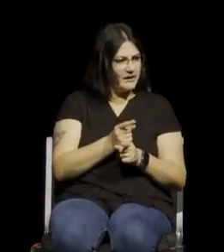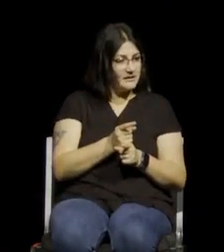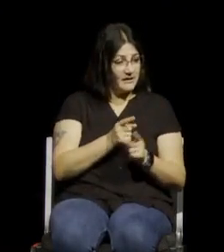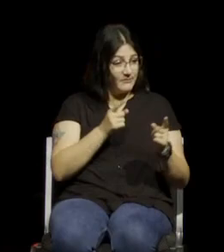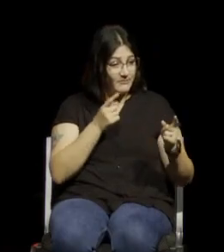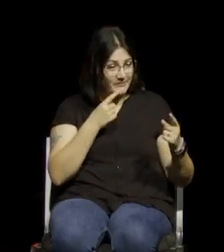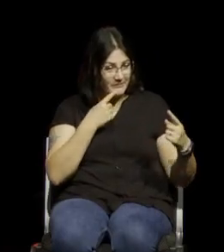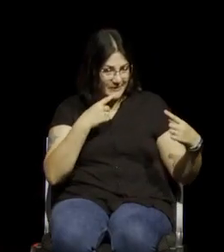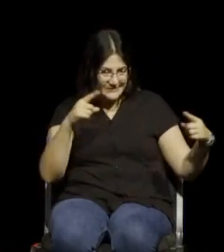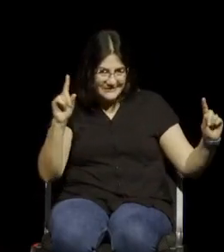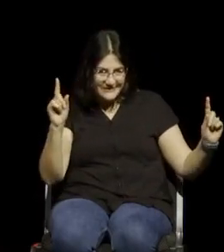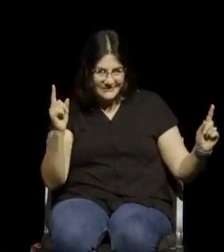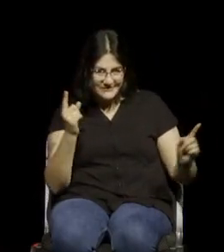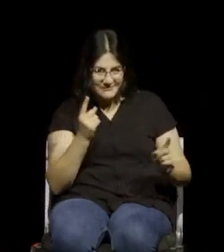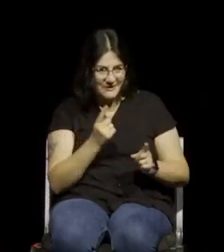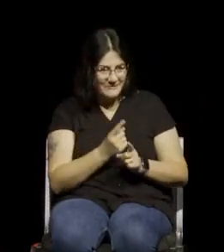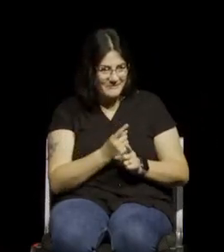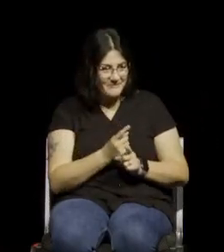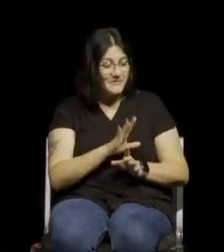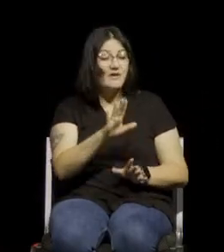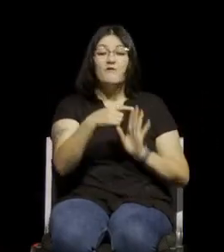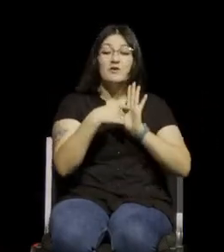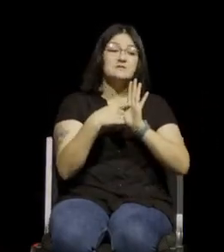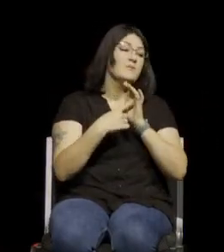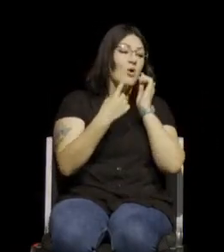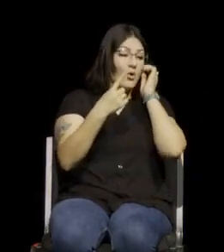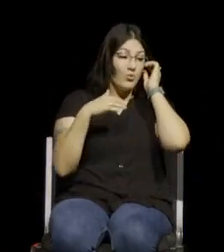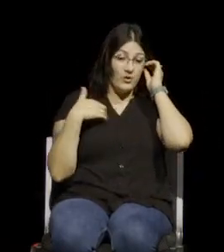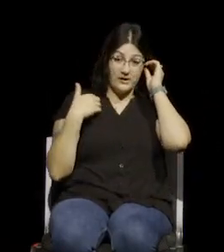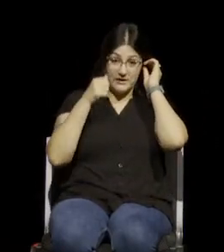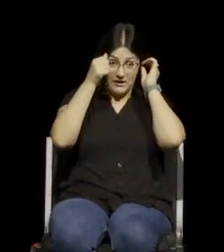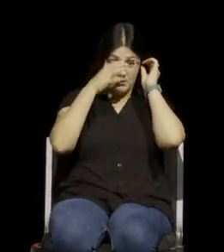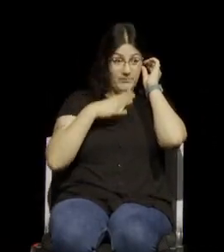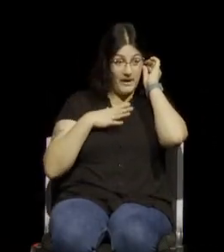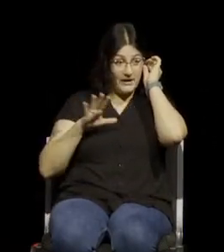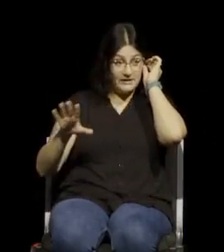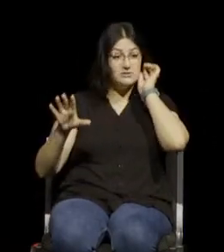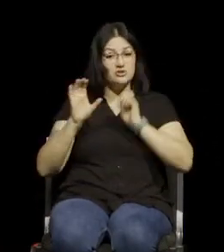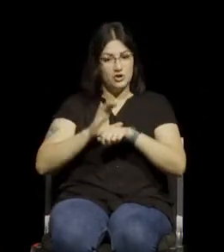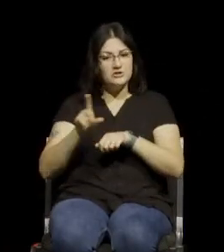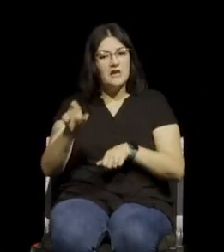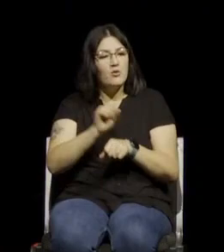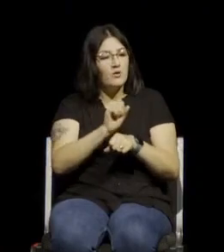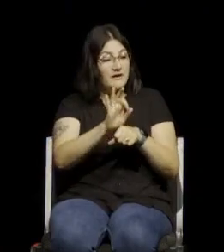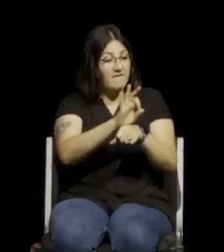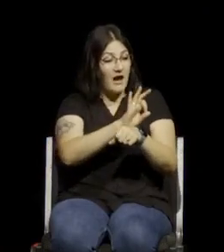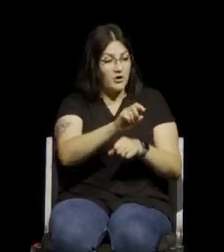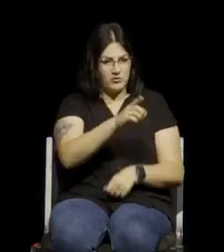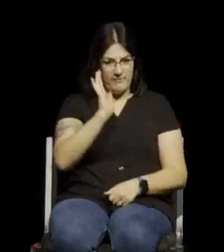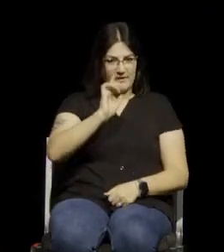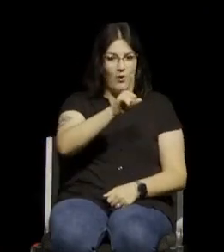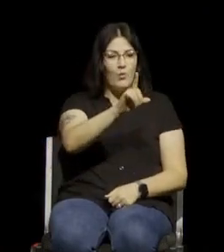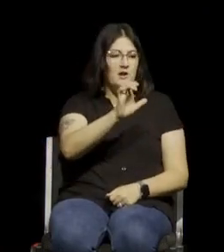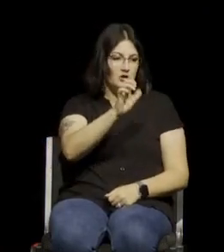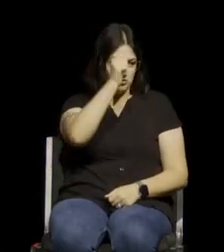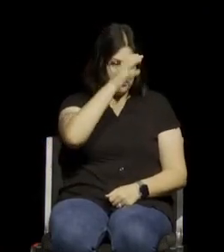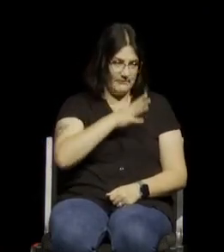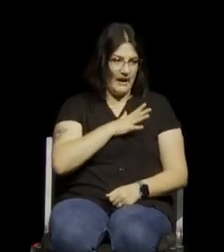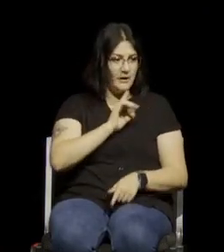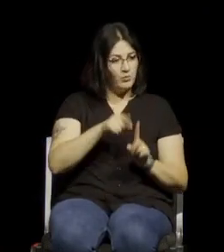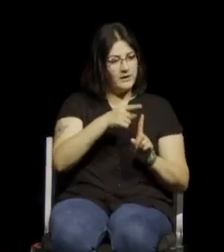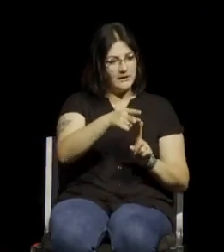it worked. For example, one young man in Samuel's congregation worked in a factory of 100 men at the time of his